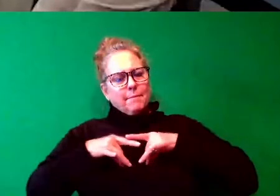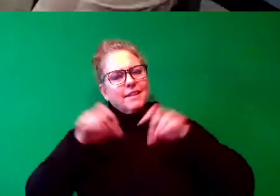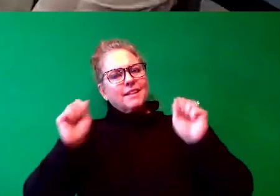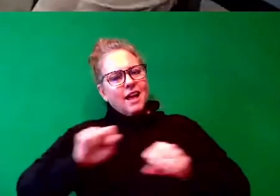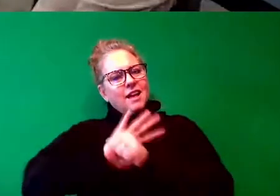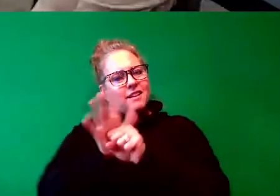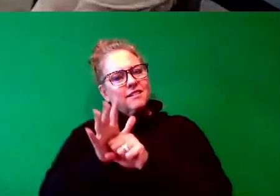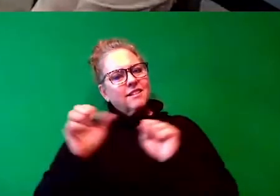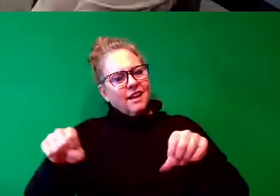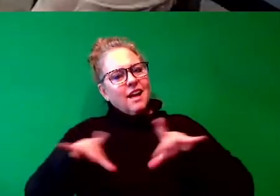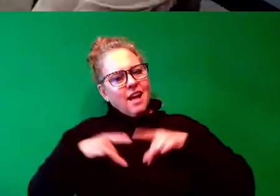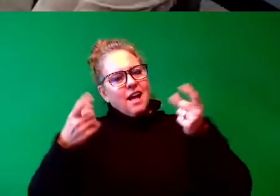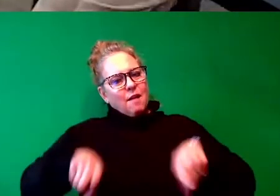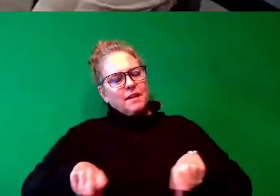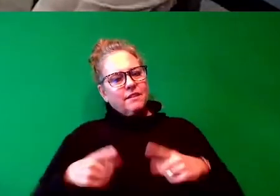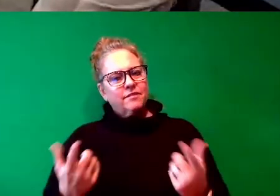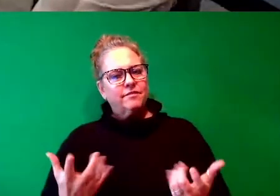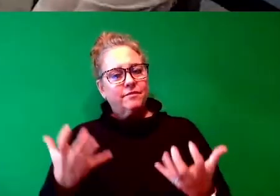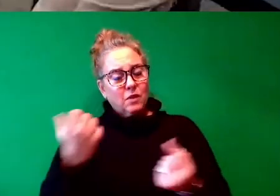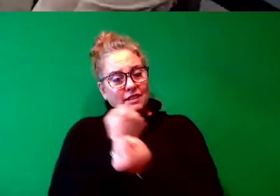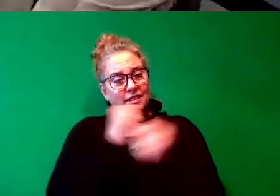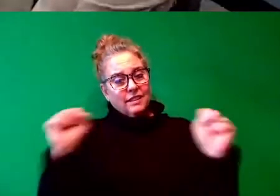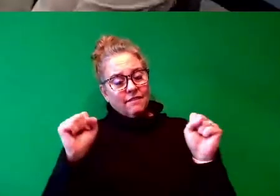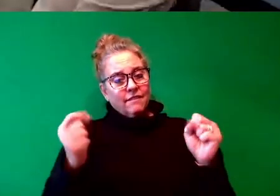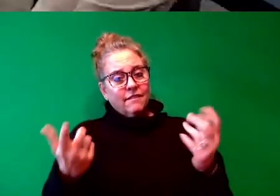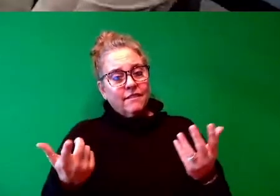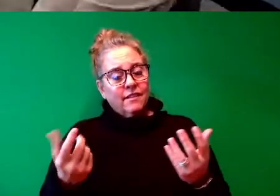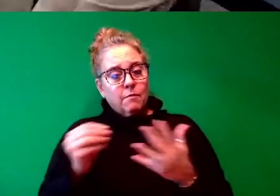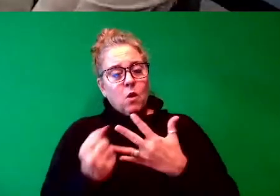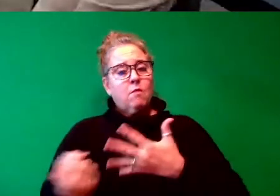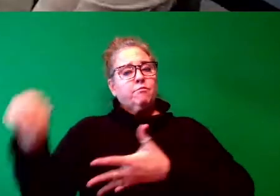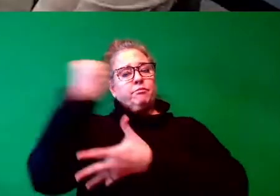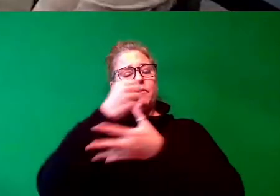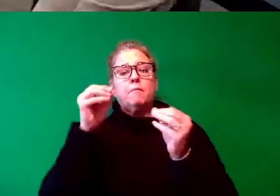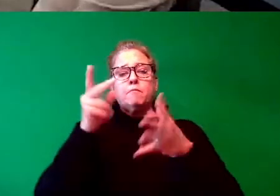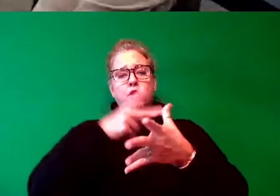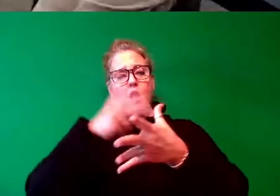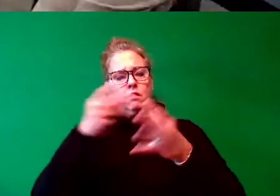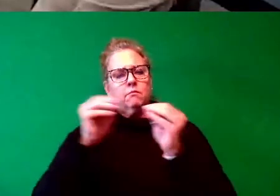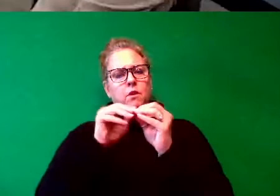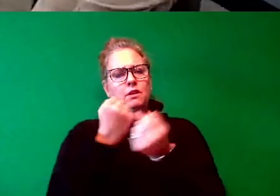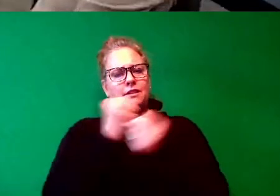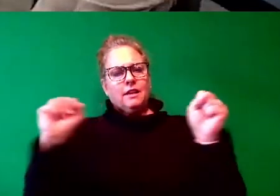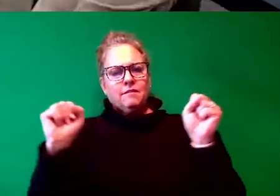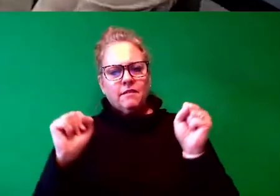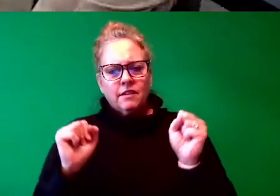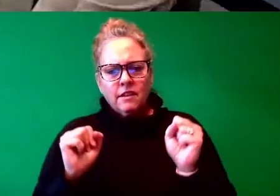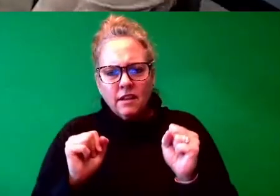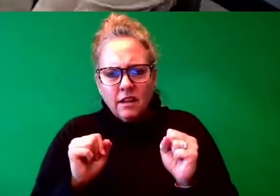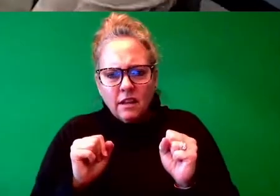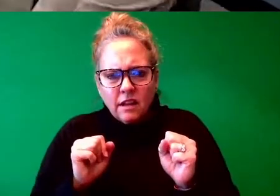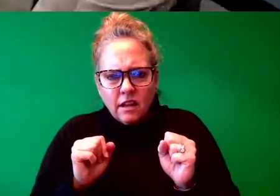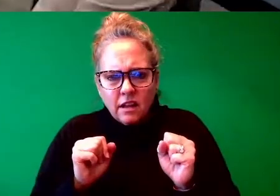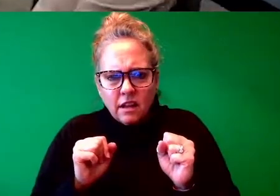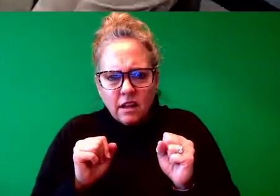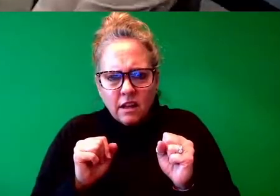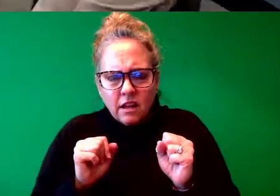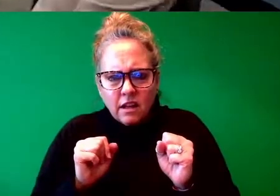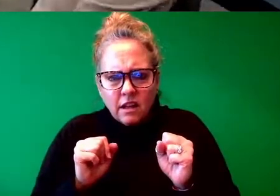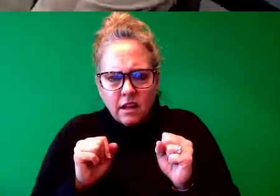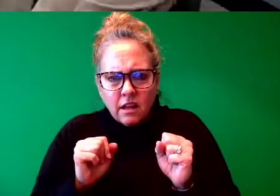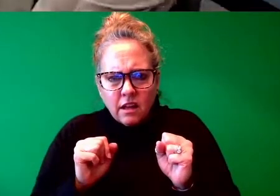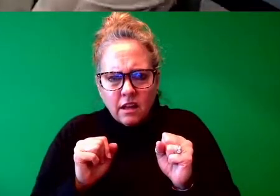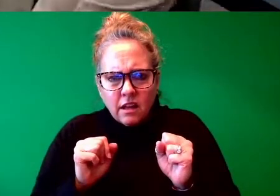I don't think it's a 100%. In fact, I know, and you know, it's not unanimous among the medical community that